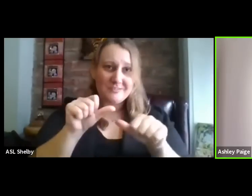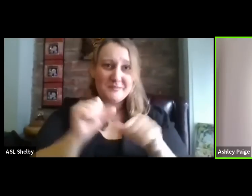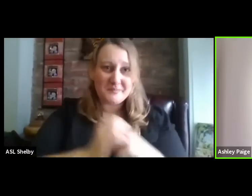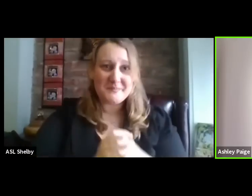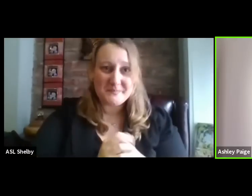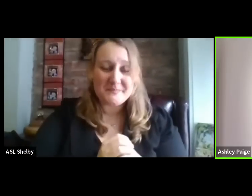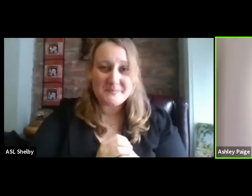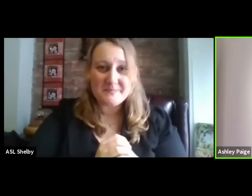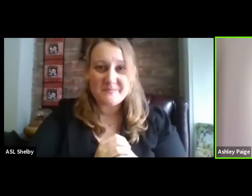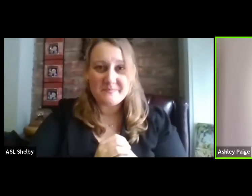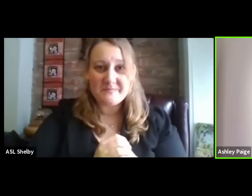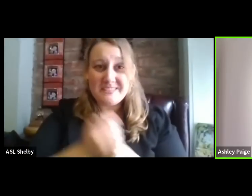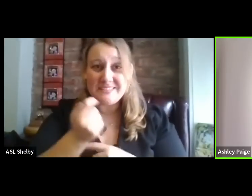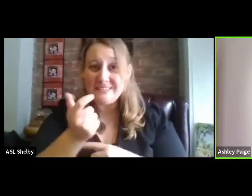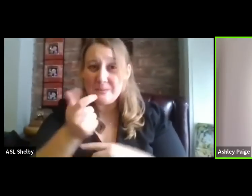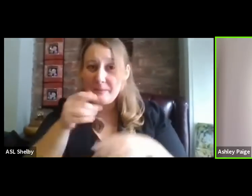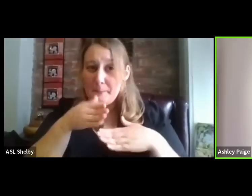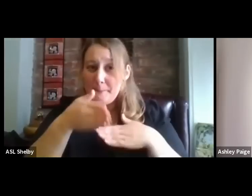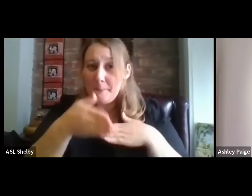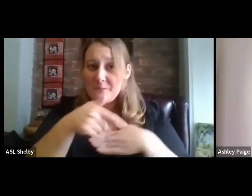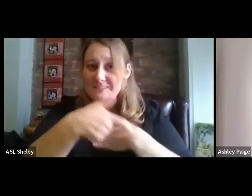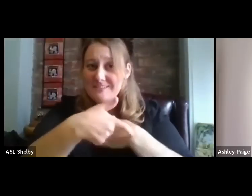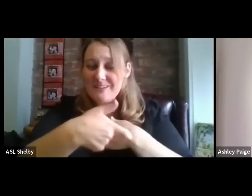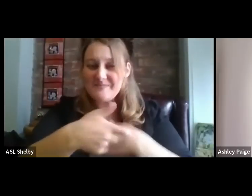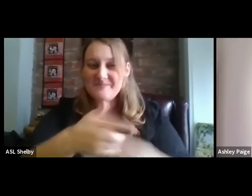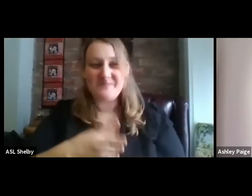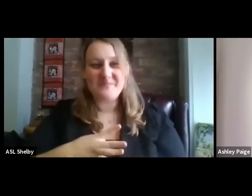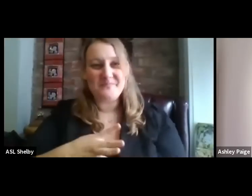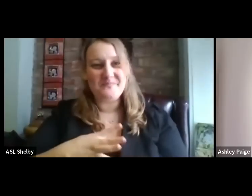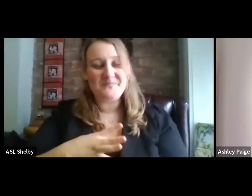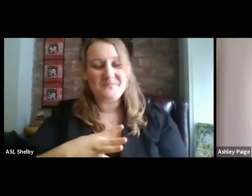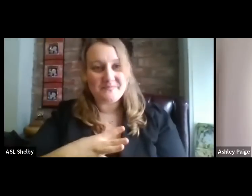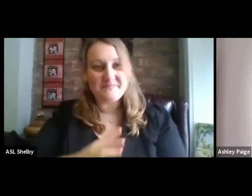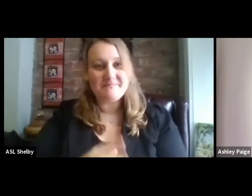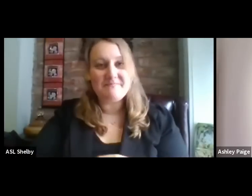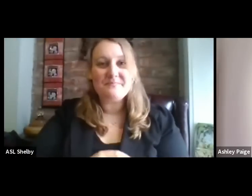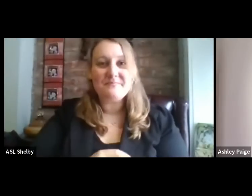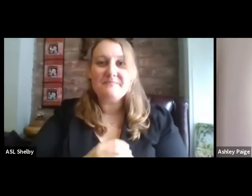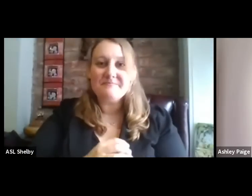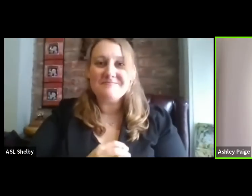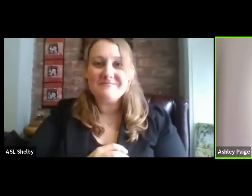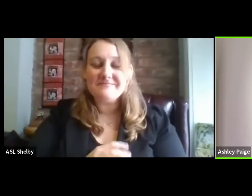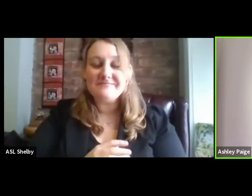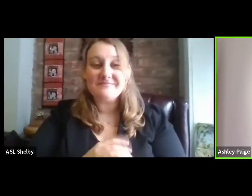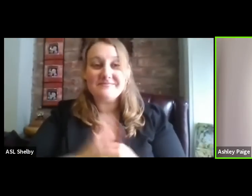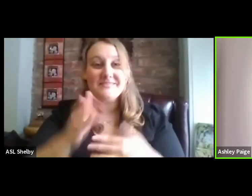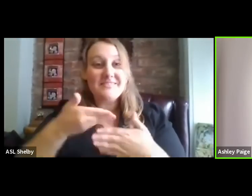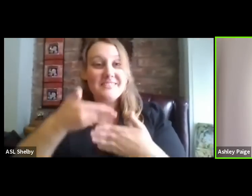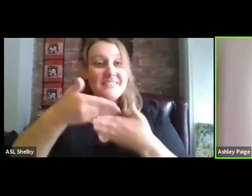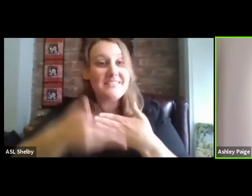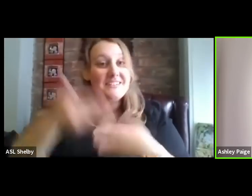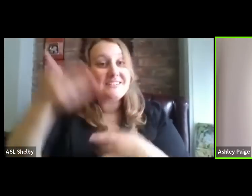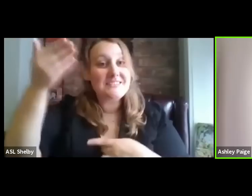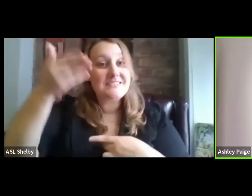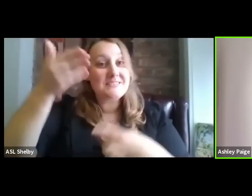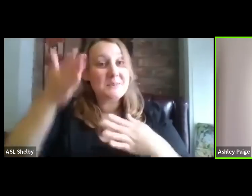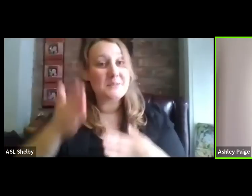know we're running a little bit over, but that's okay because this next person, oh,